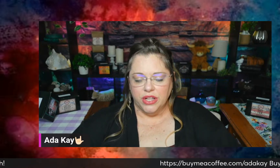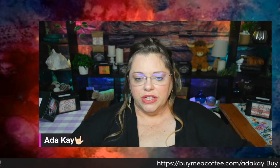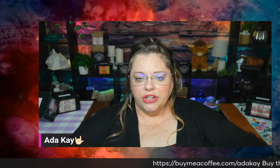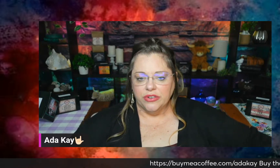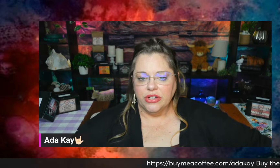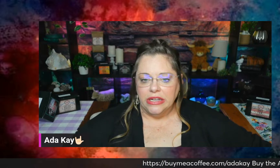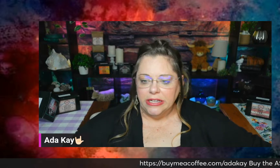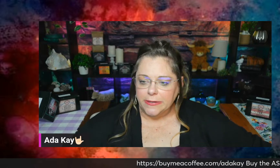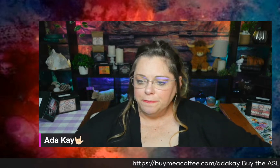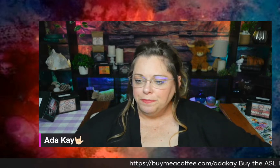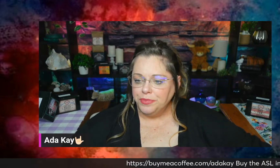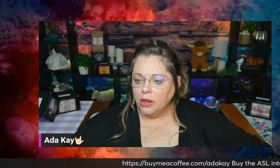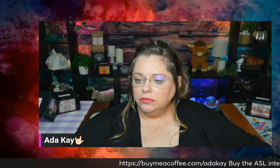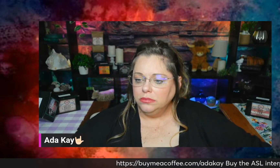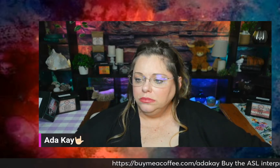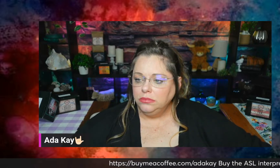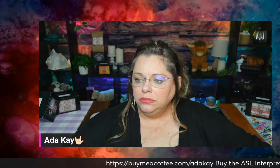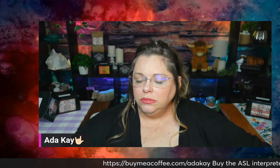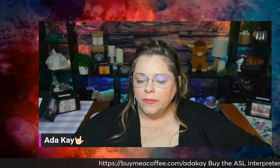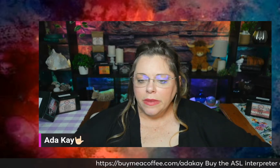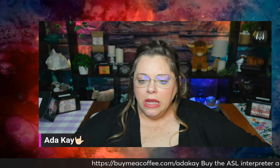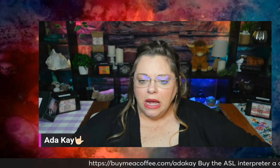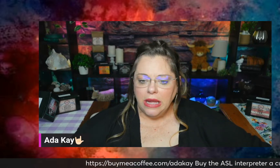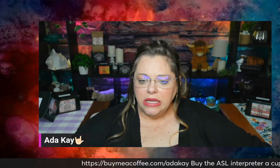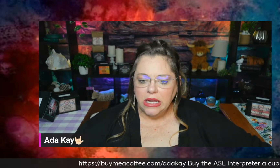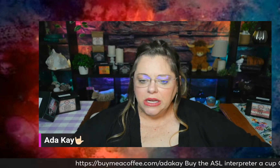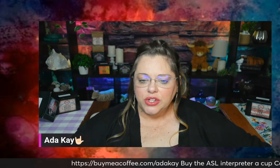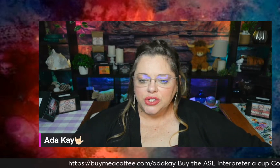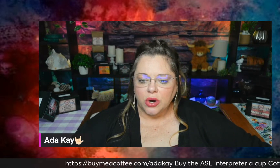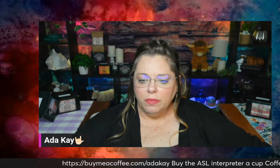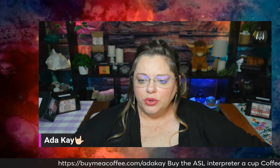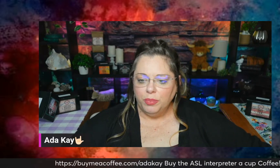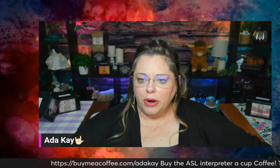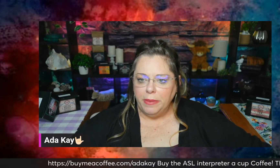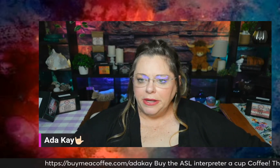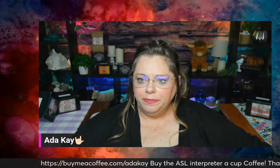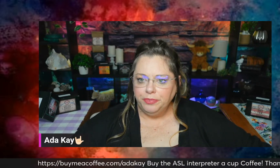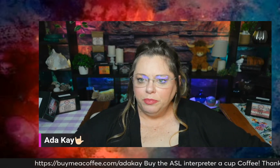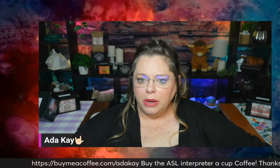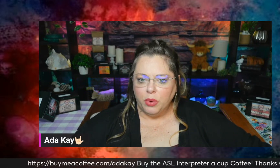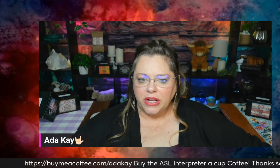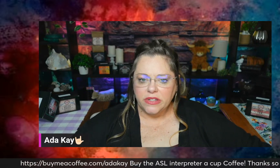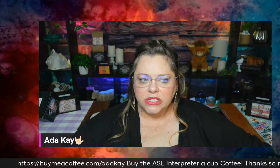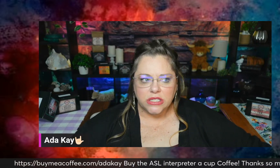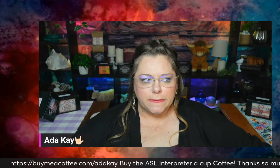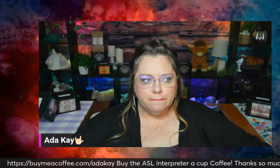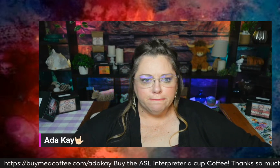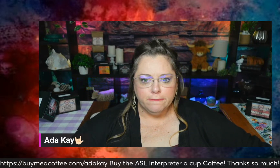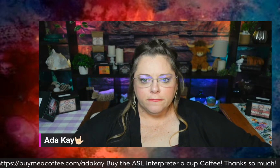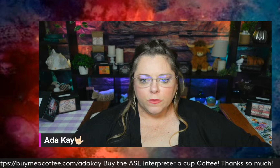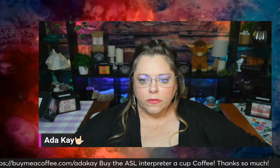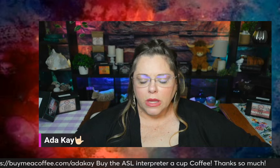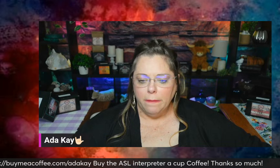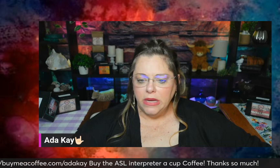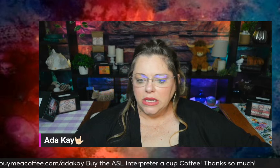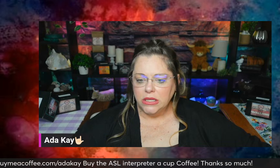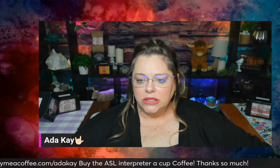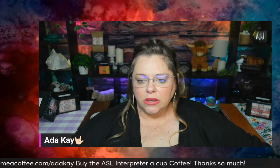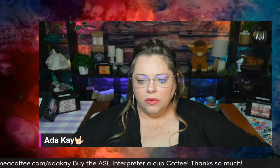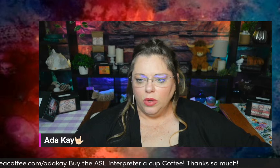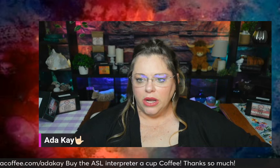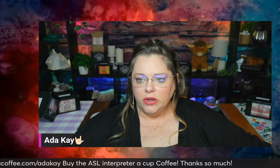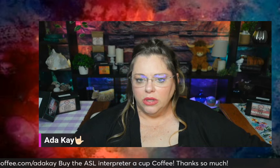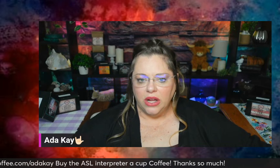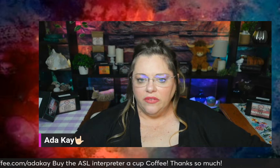There's nothing here to eat. I think I need to start meal prepping my breakfast